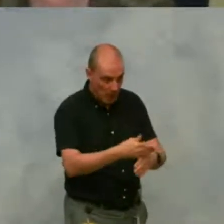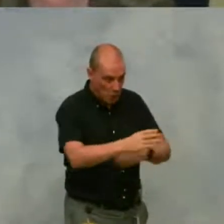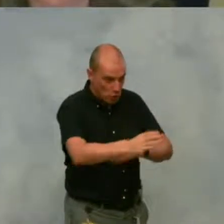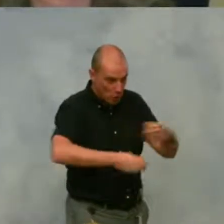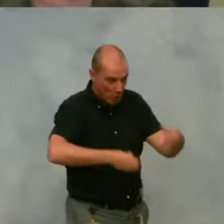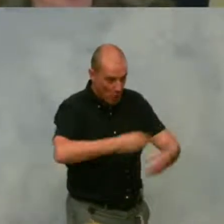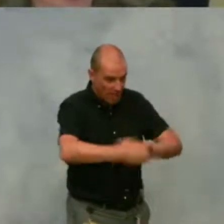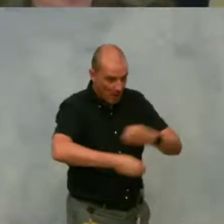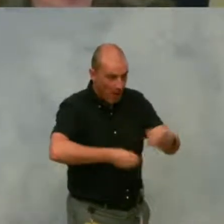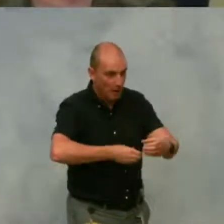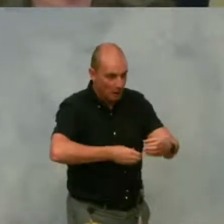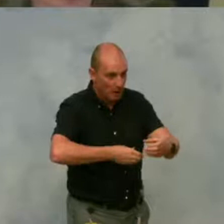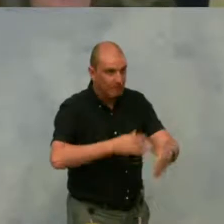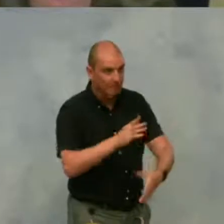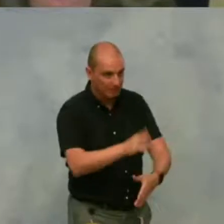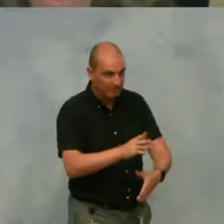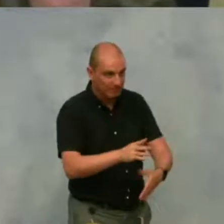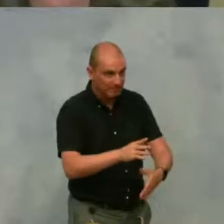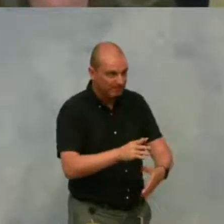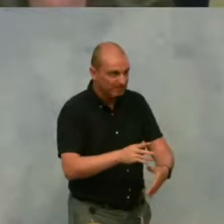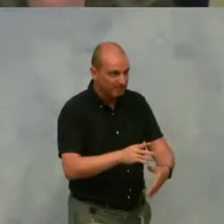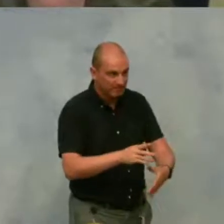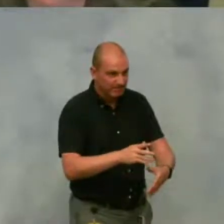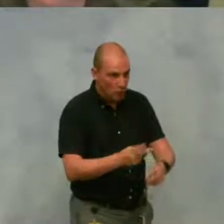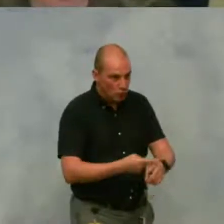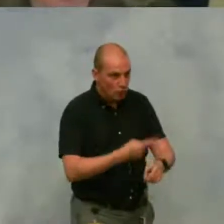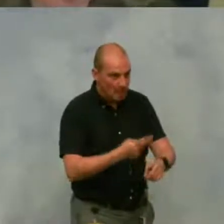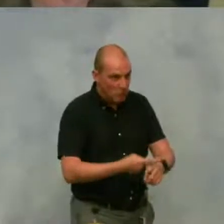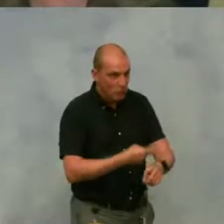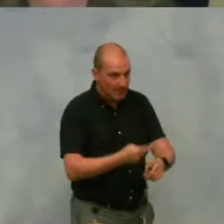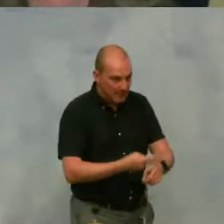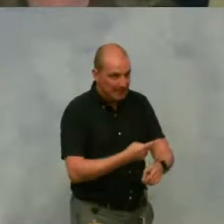a consistent message that we can see